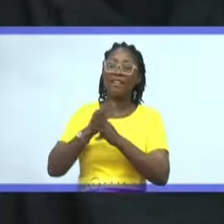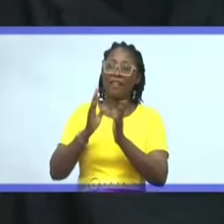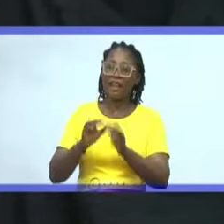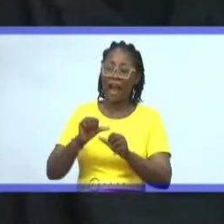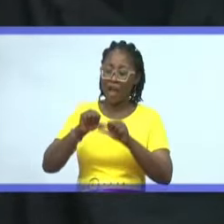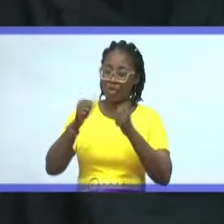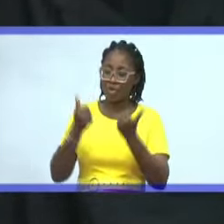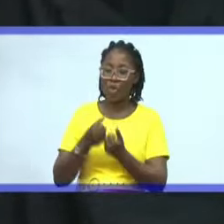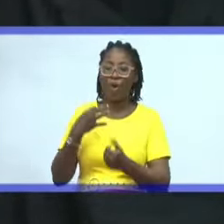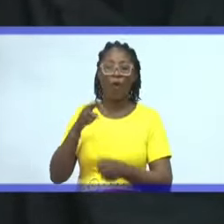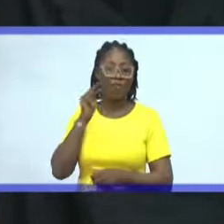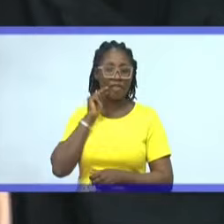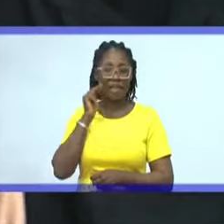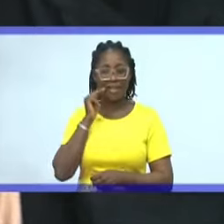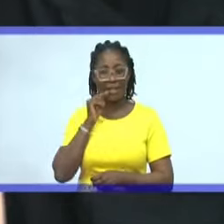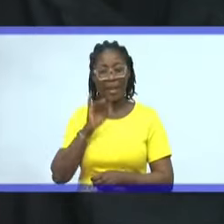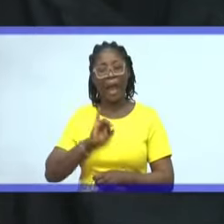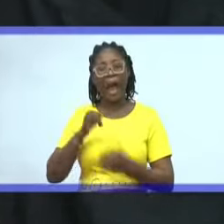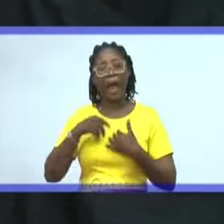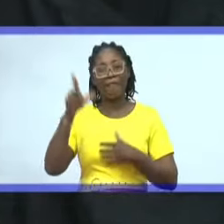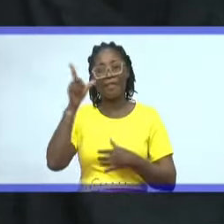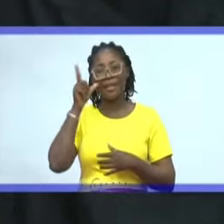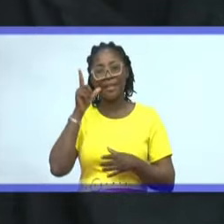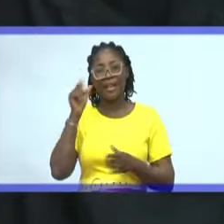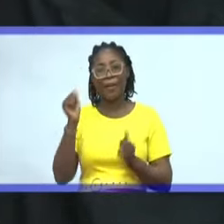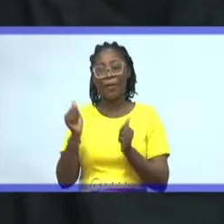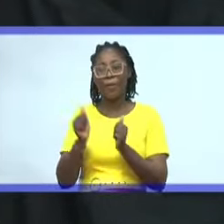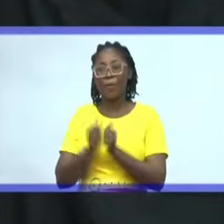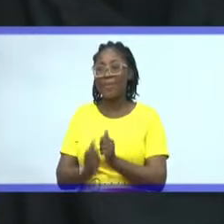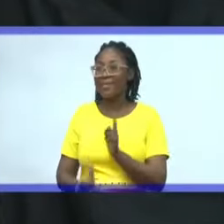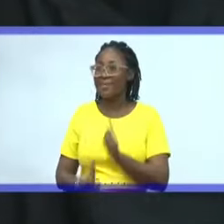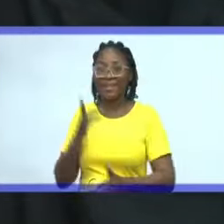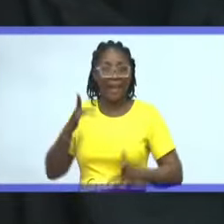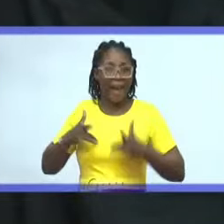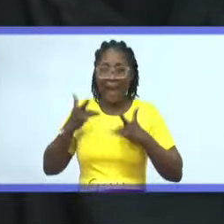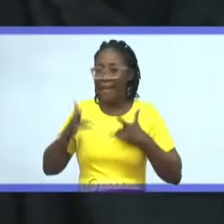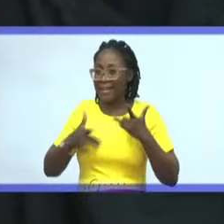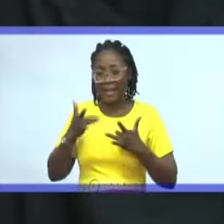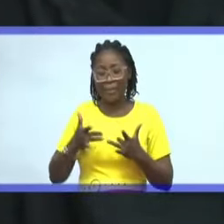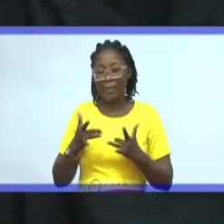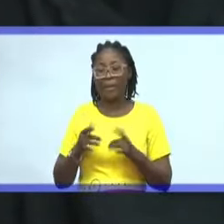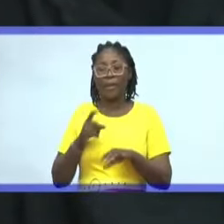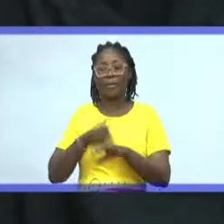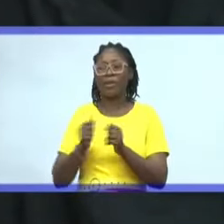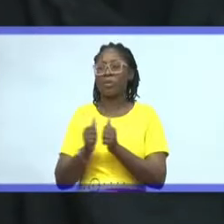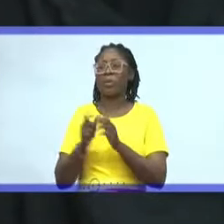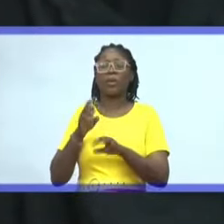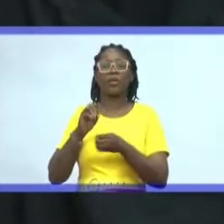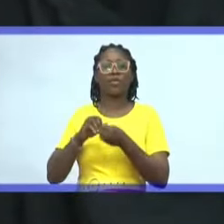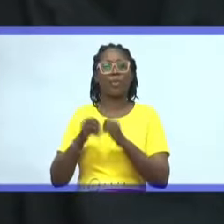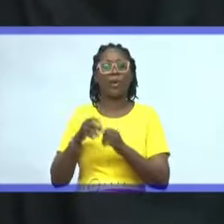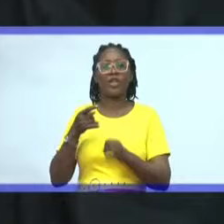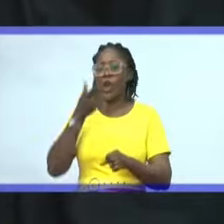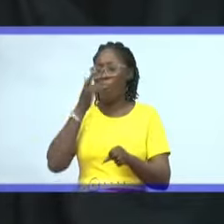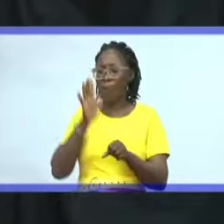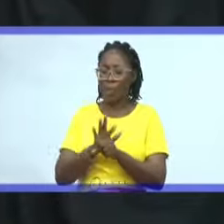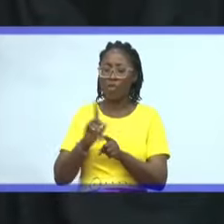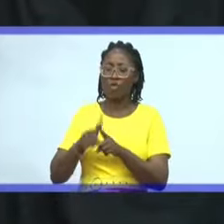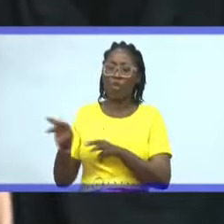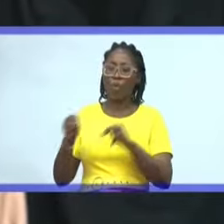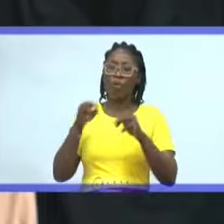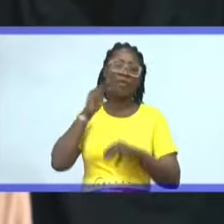Association of Nigeria. I've listened with great excitement, times without number, the promise to move